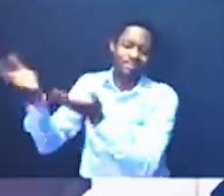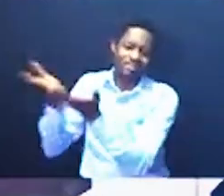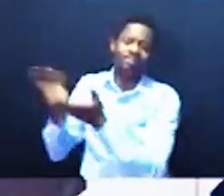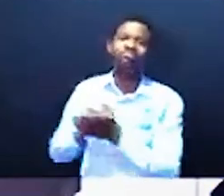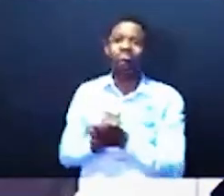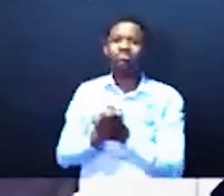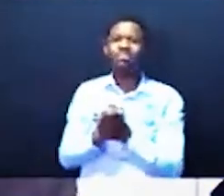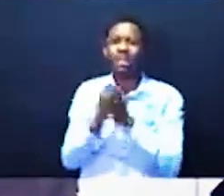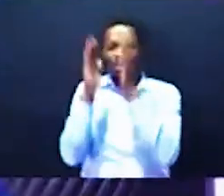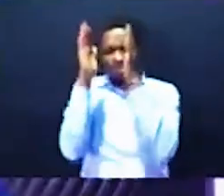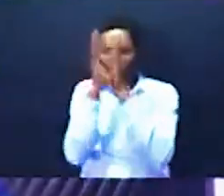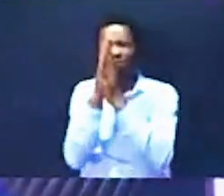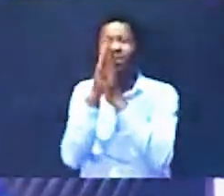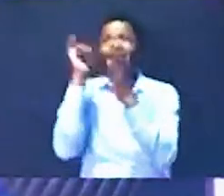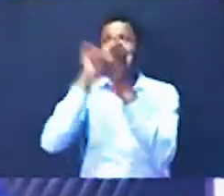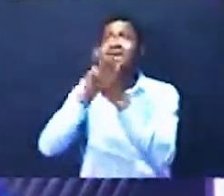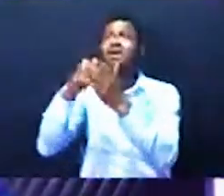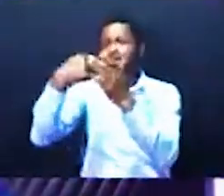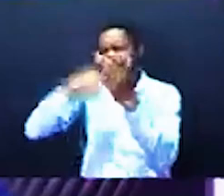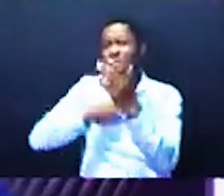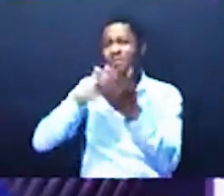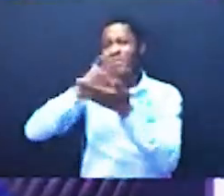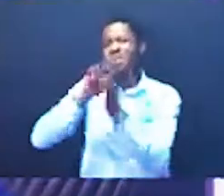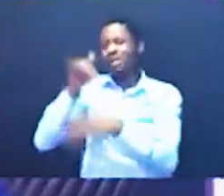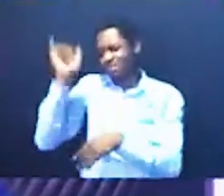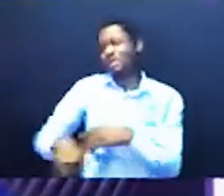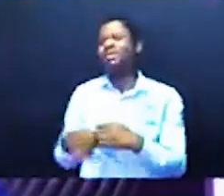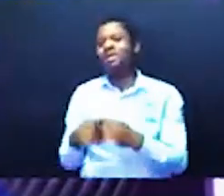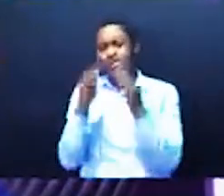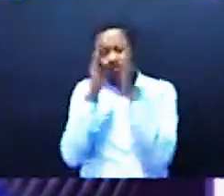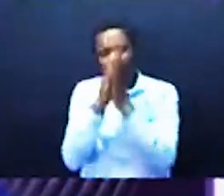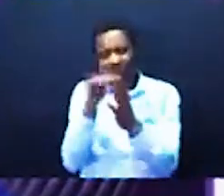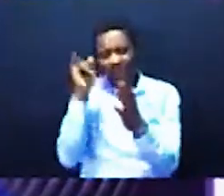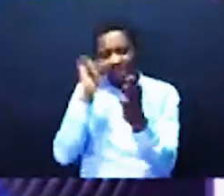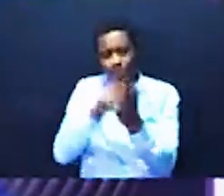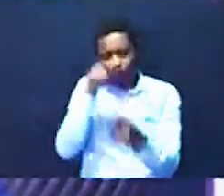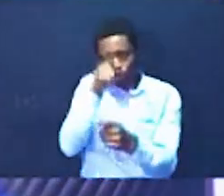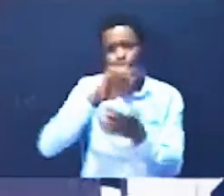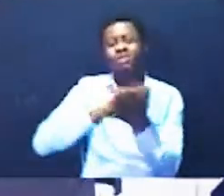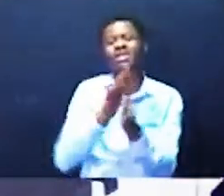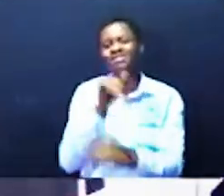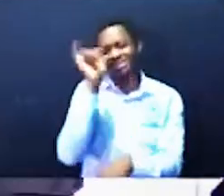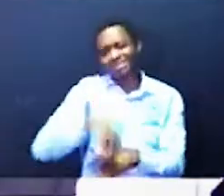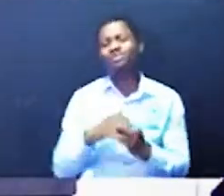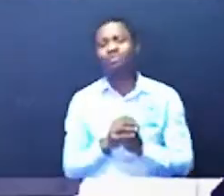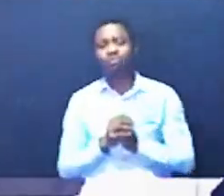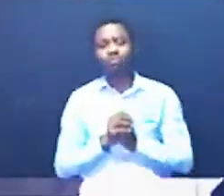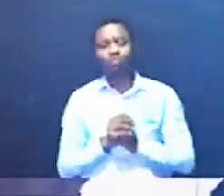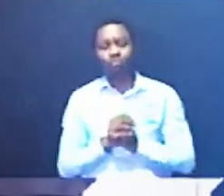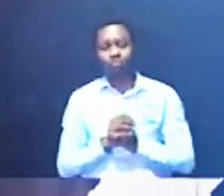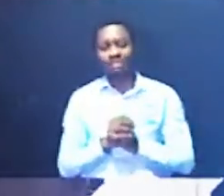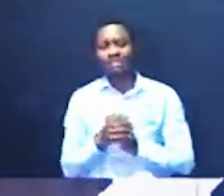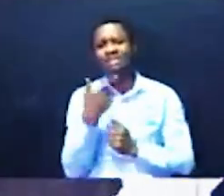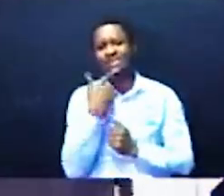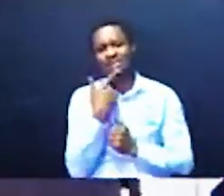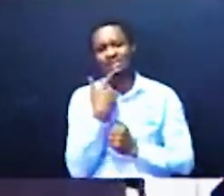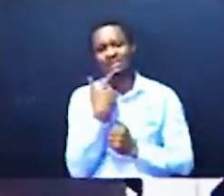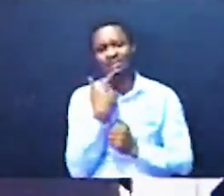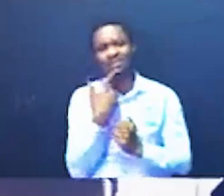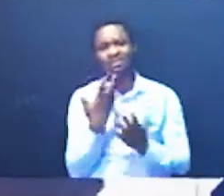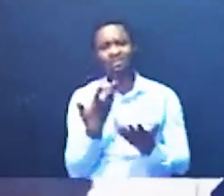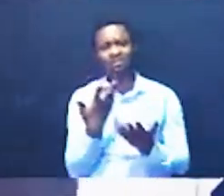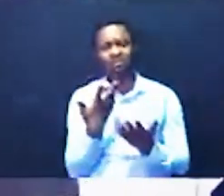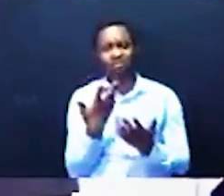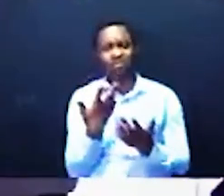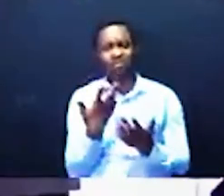be me. And I pray that it will be you. So we are saying that you don't have to be buried